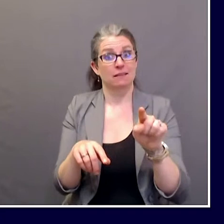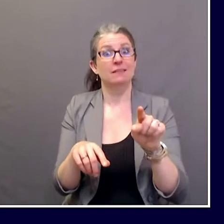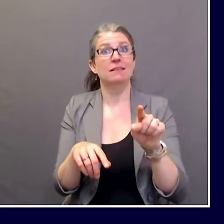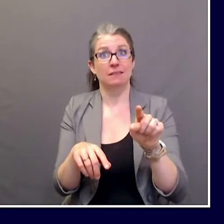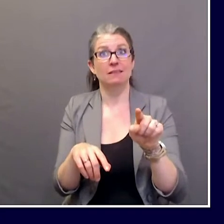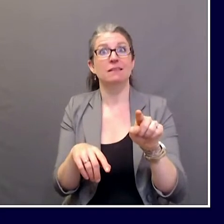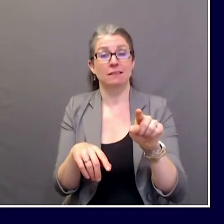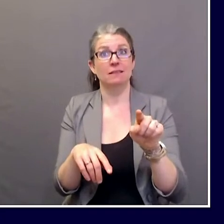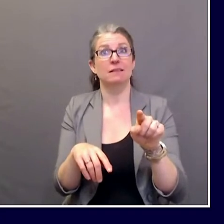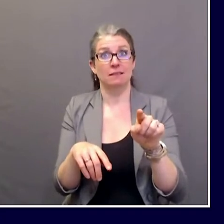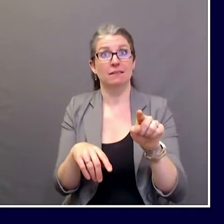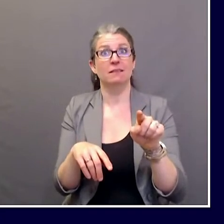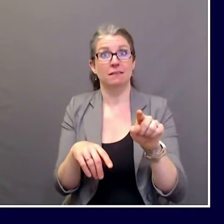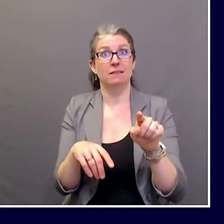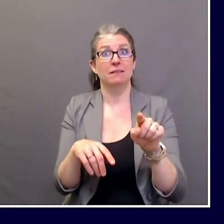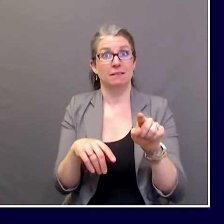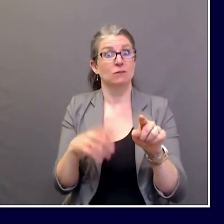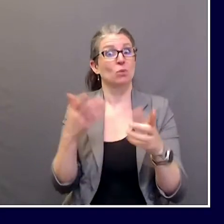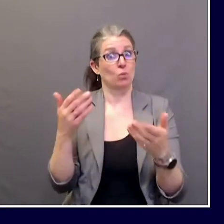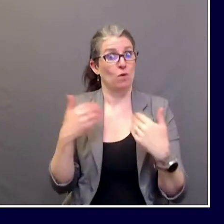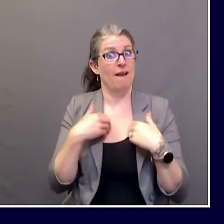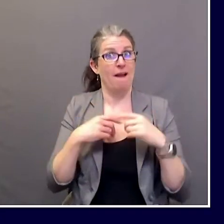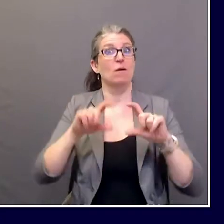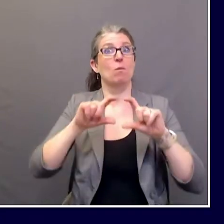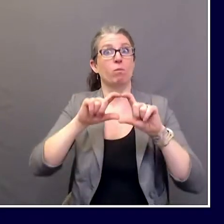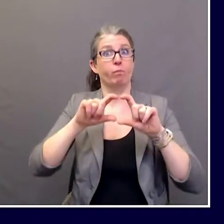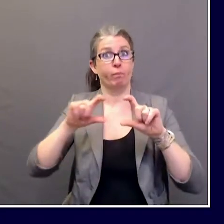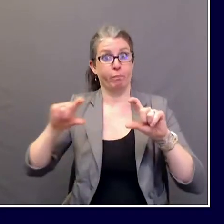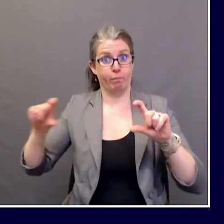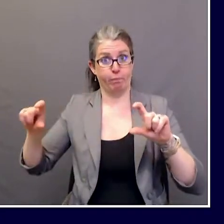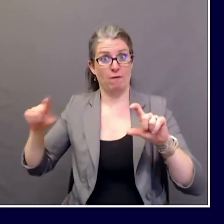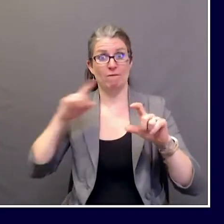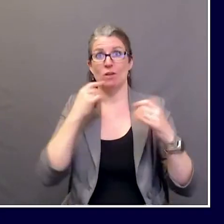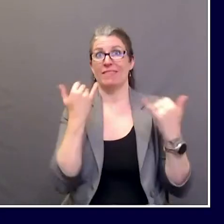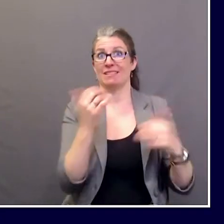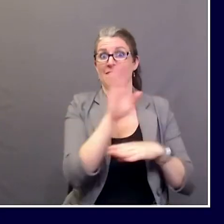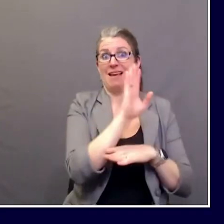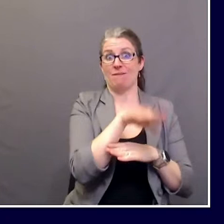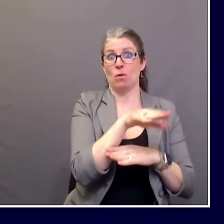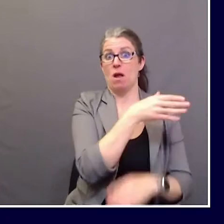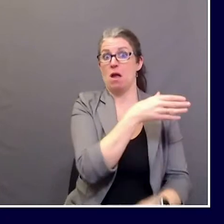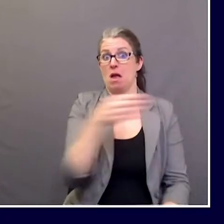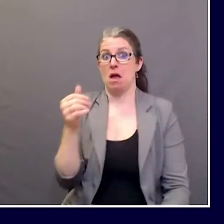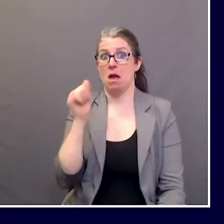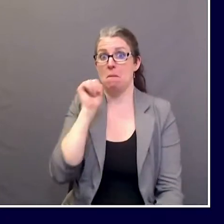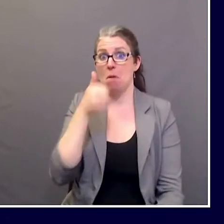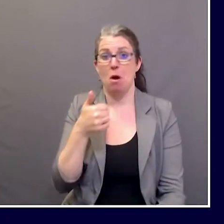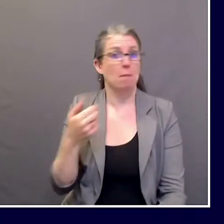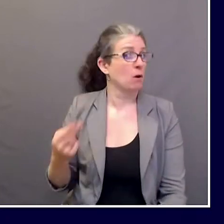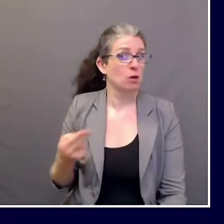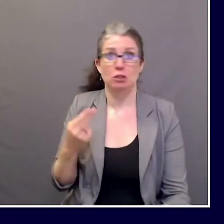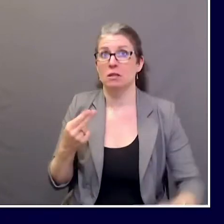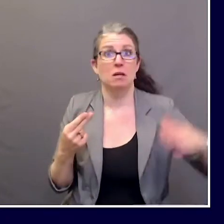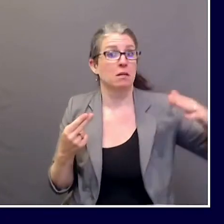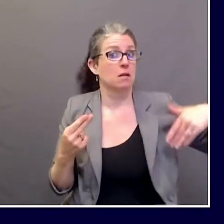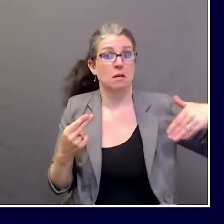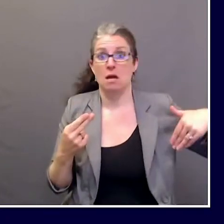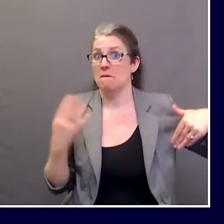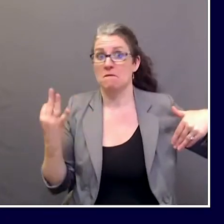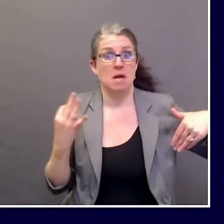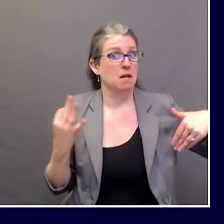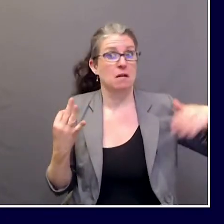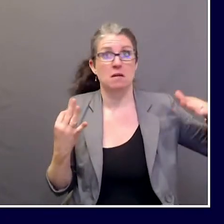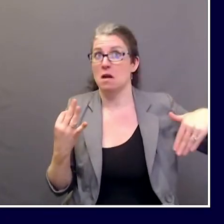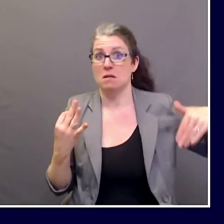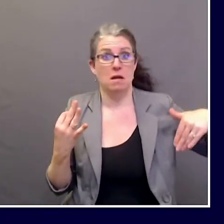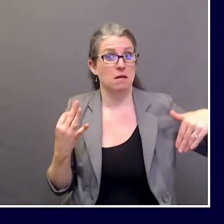you're not sure about Thursday and Friday's appointment. We will have vaccination available at the mobile unit for the remainder of the